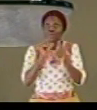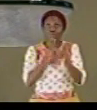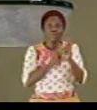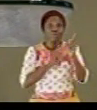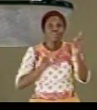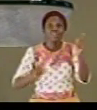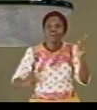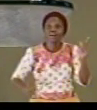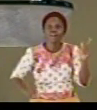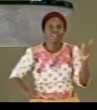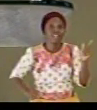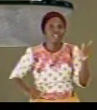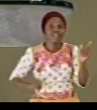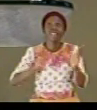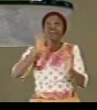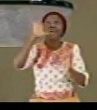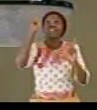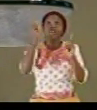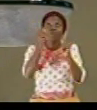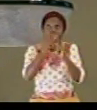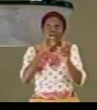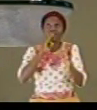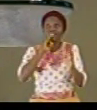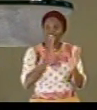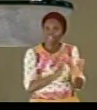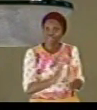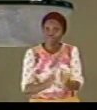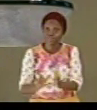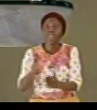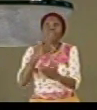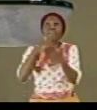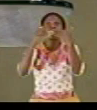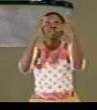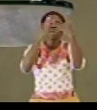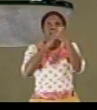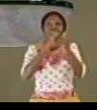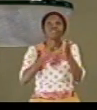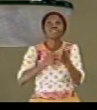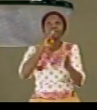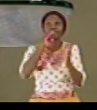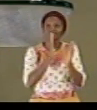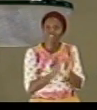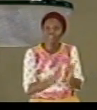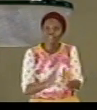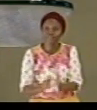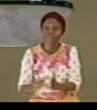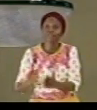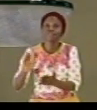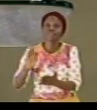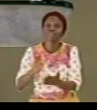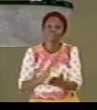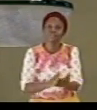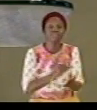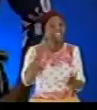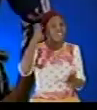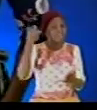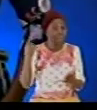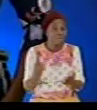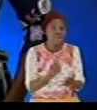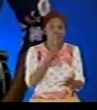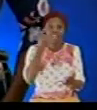forever, oh Lord. Thy word is settled in heaven, it is settled